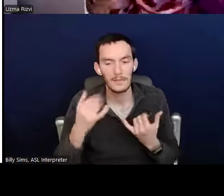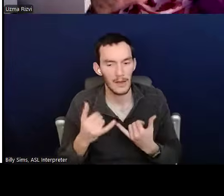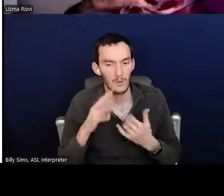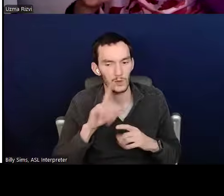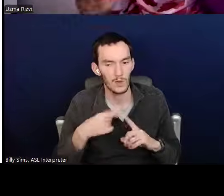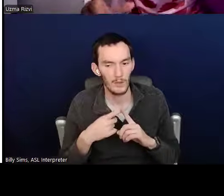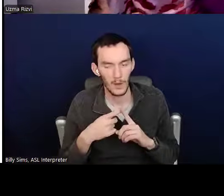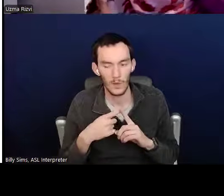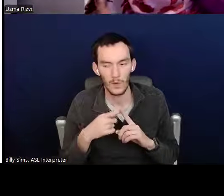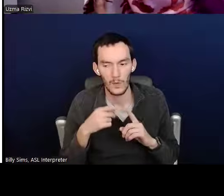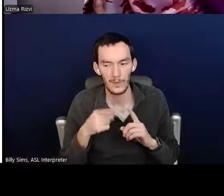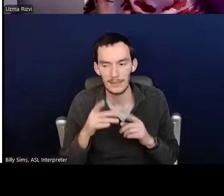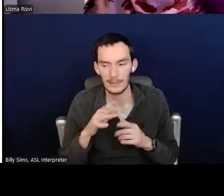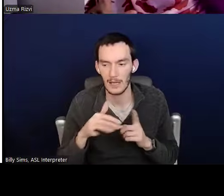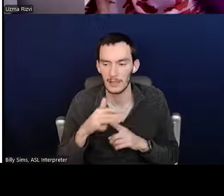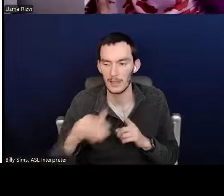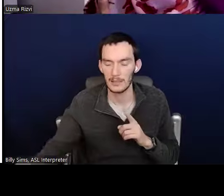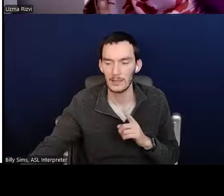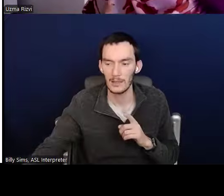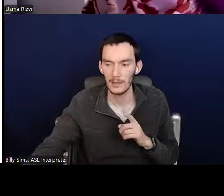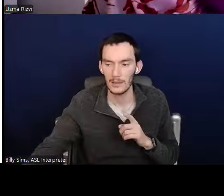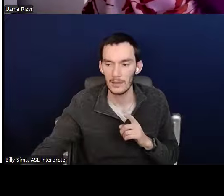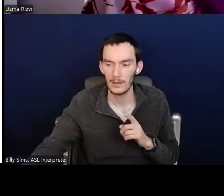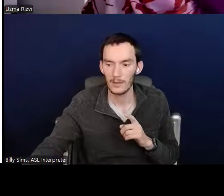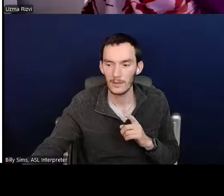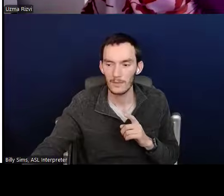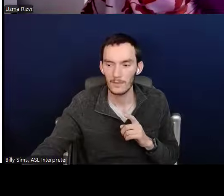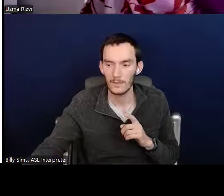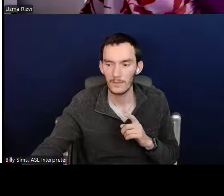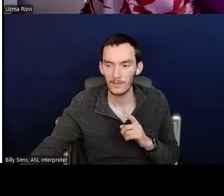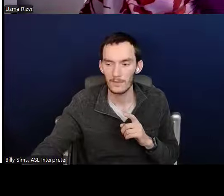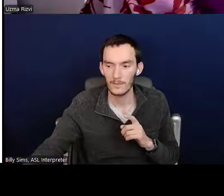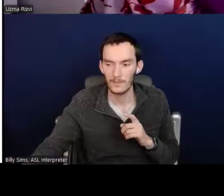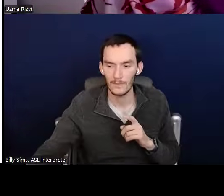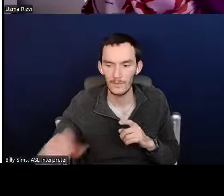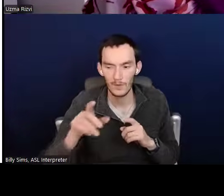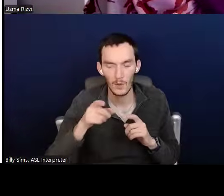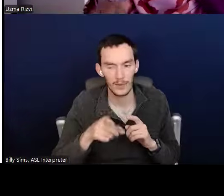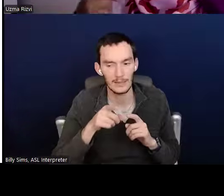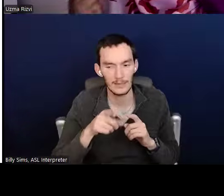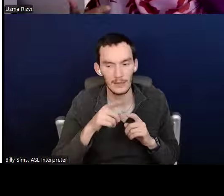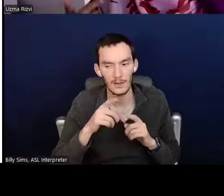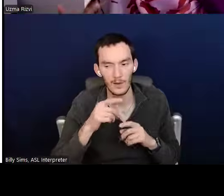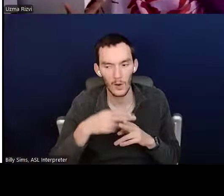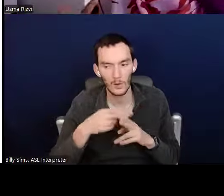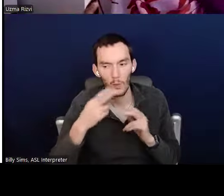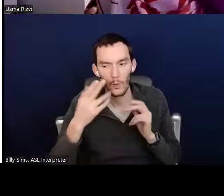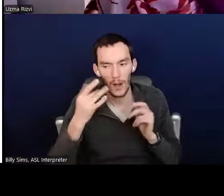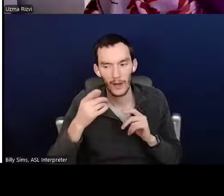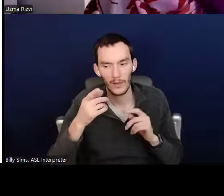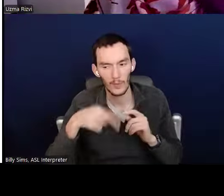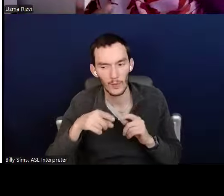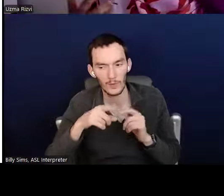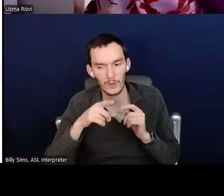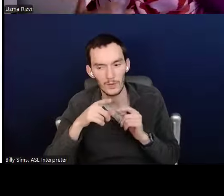about this context though. Now, Alison Mickle has a book, Why Those Who Shovel Are Silent, and it draws attention to archaeological